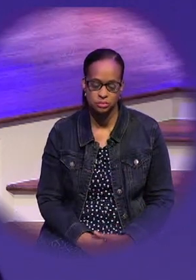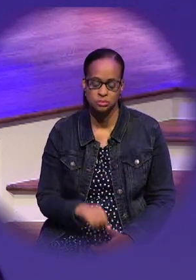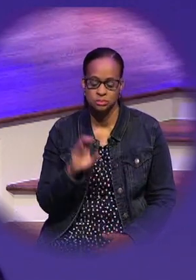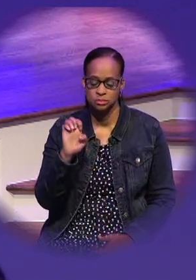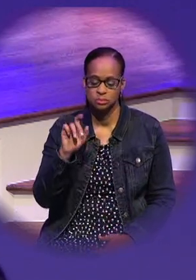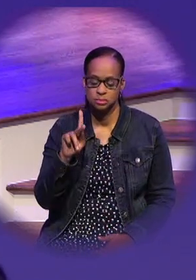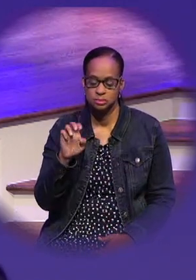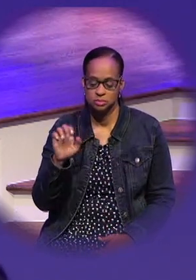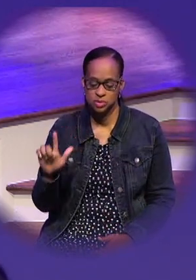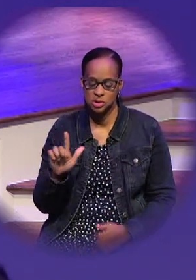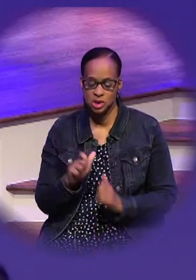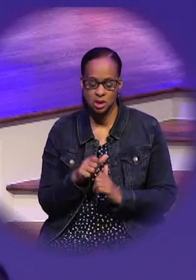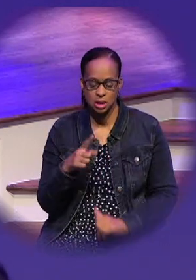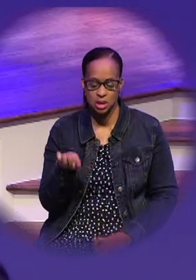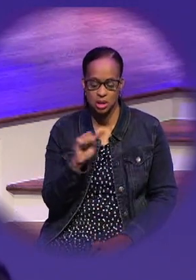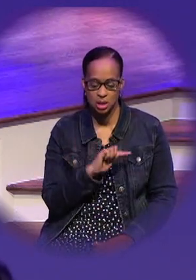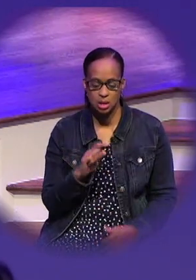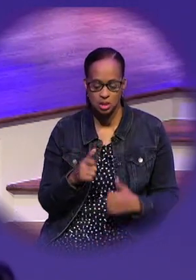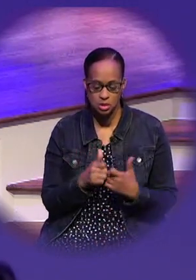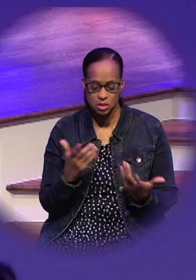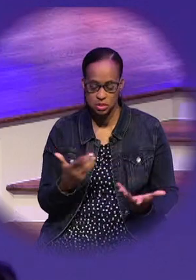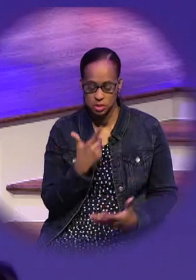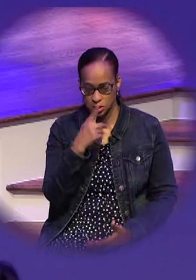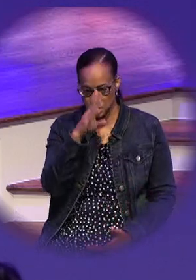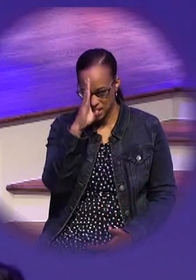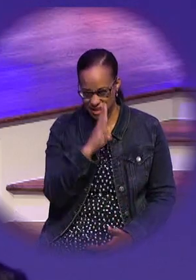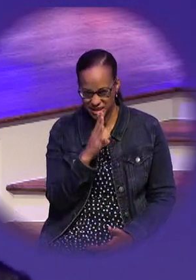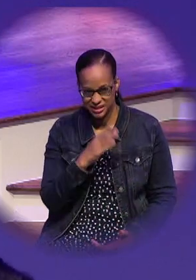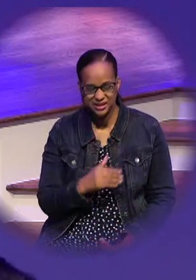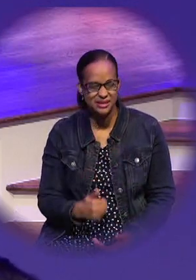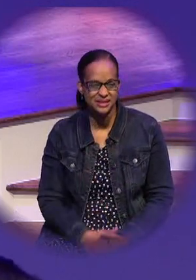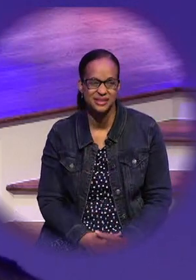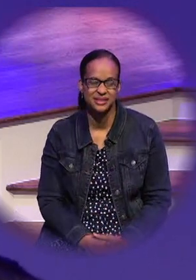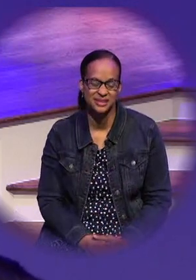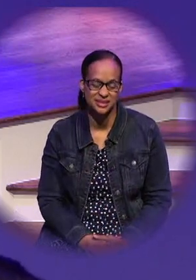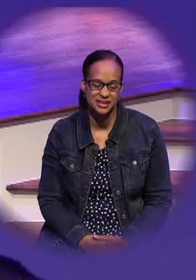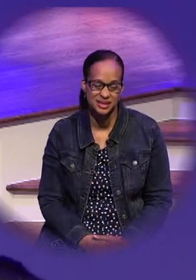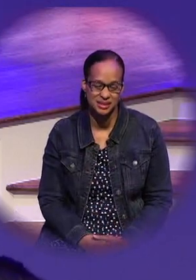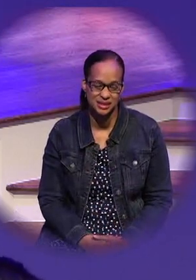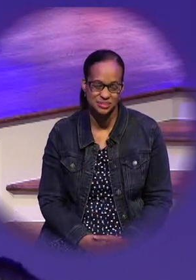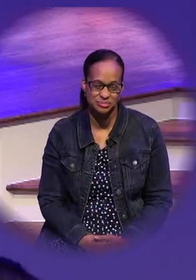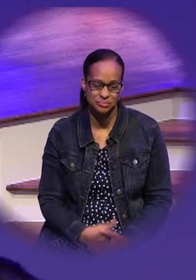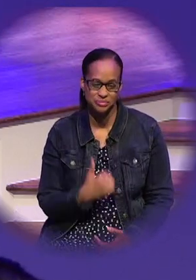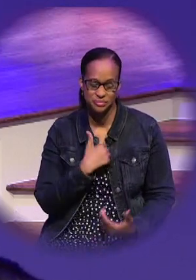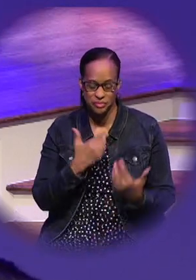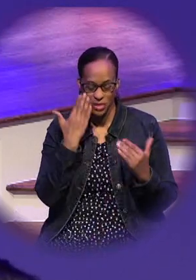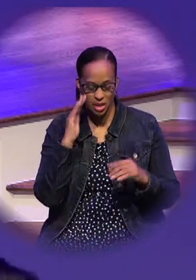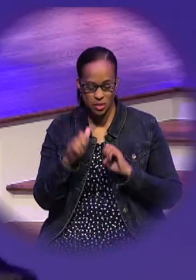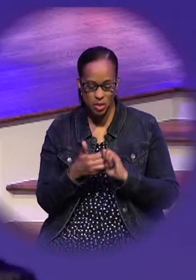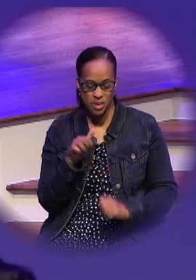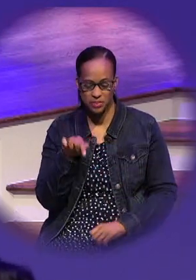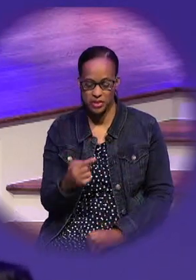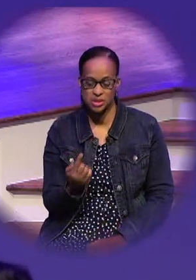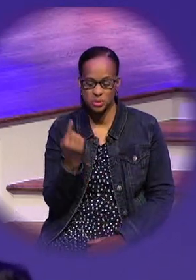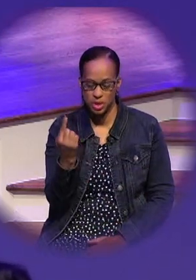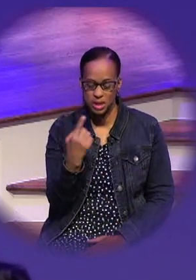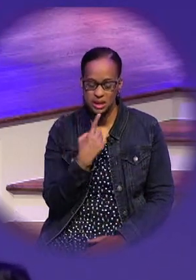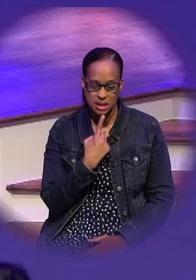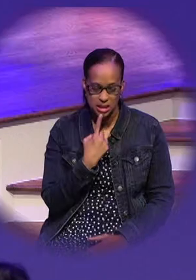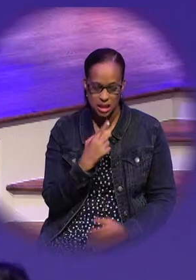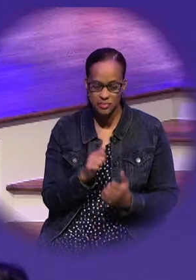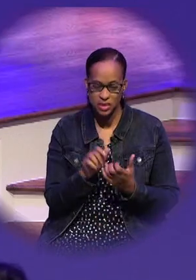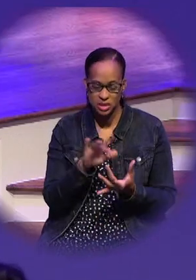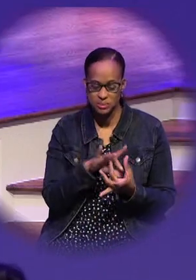said, I've preached to a lot of rough audiences, God. But I don't know about this one. It says that the